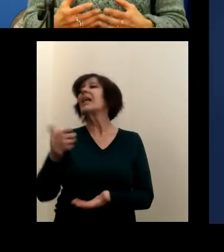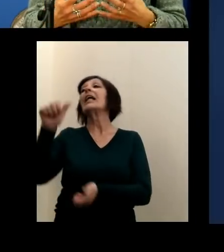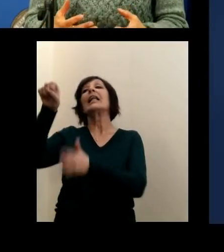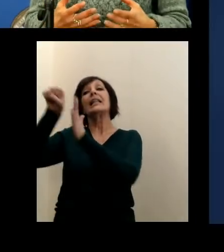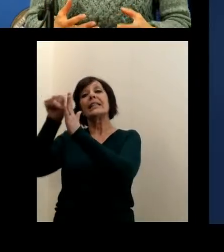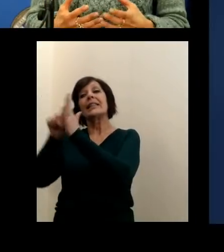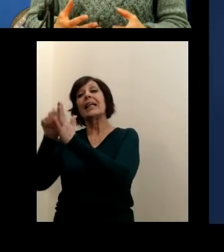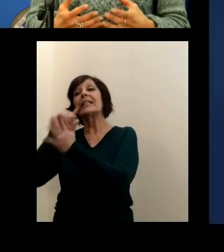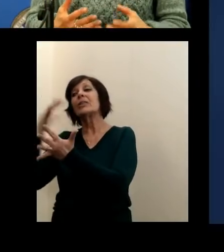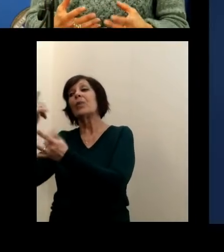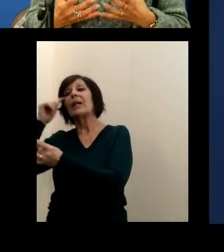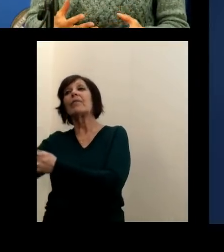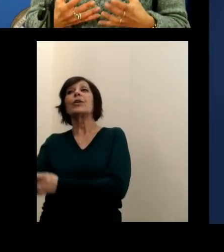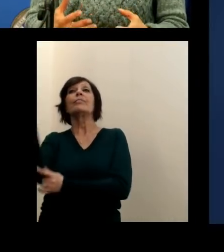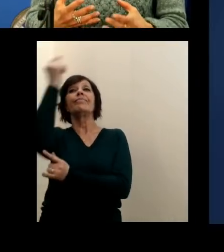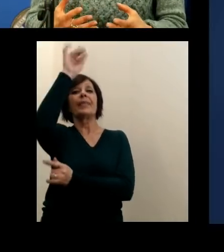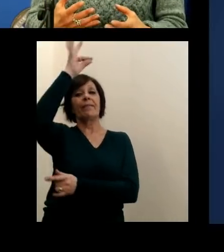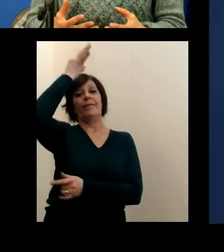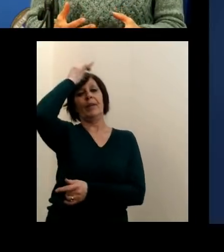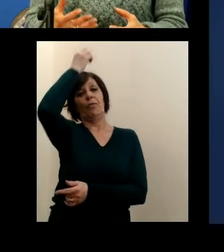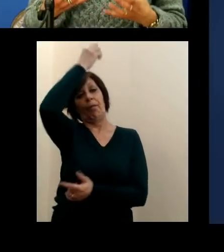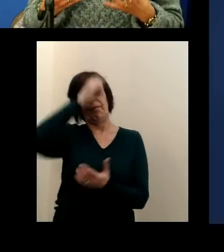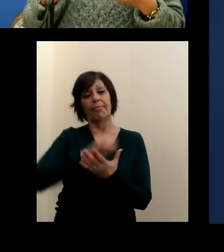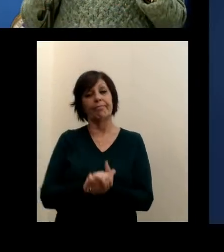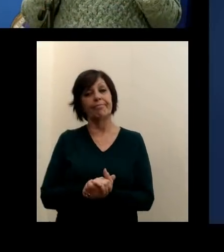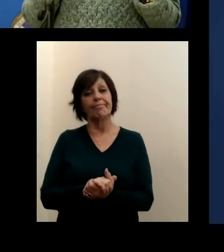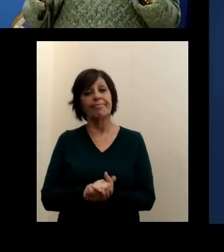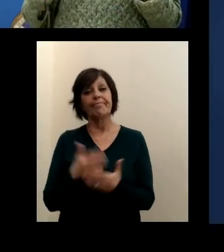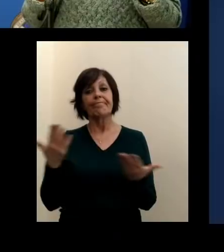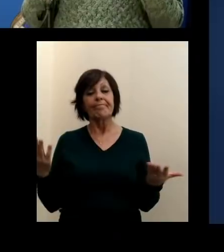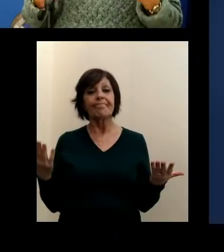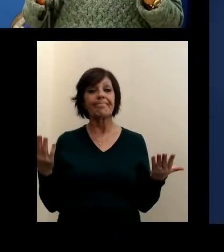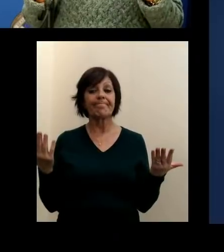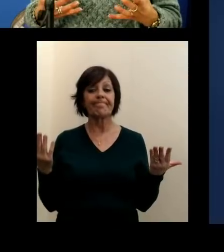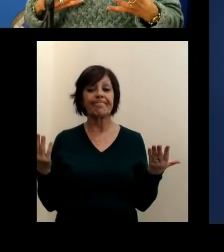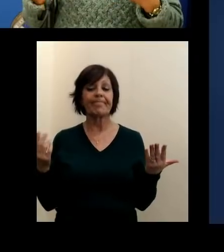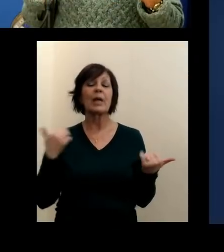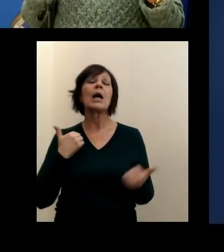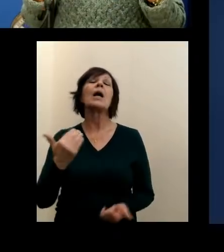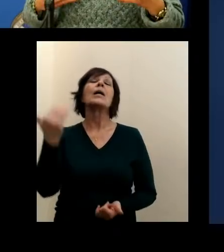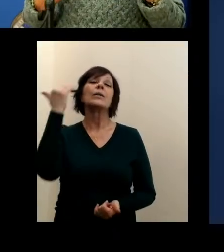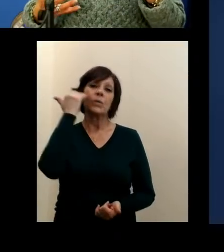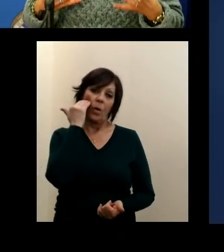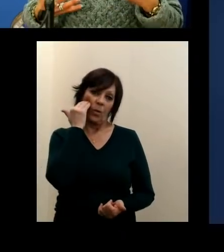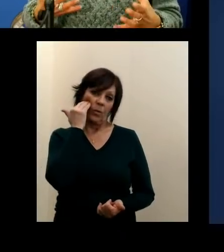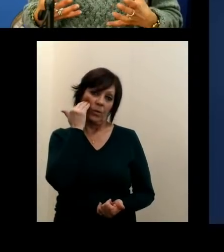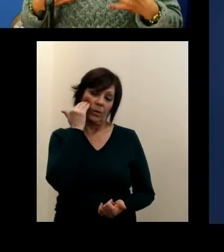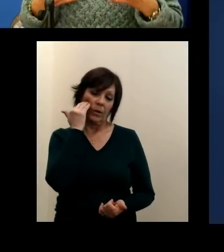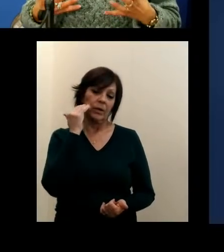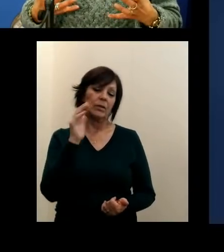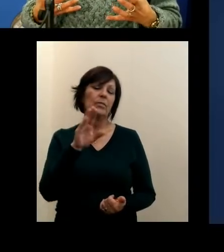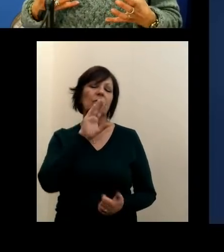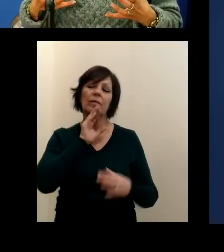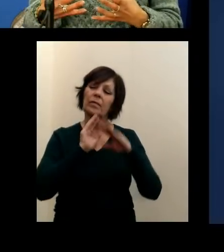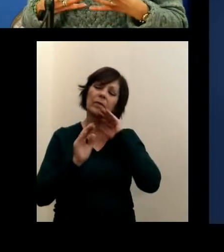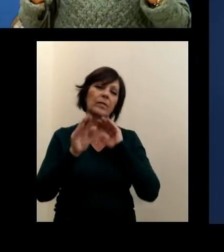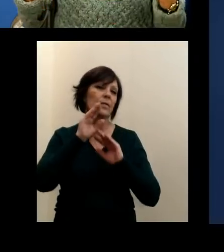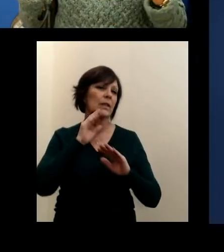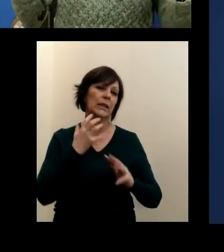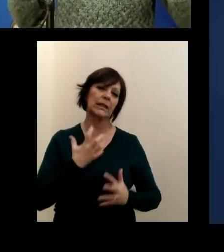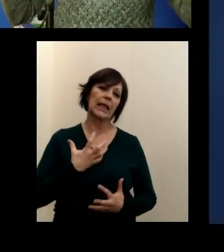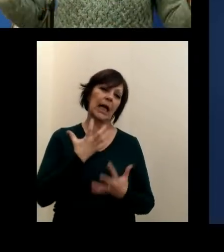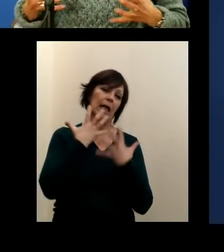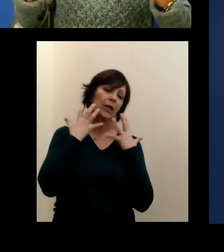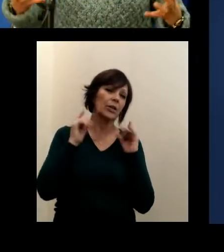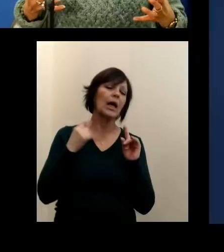is waiting for the vaccine supply of the federal government. So I know that we're all really frustrated and all really angry. So